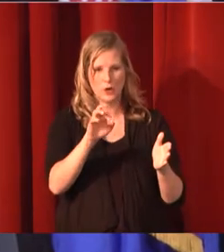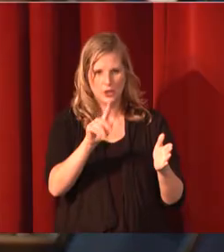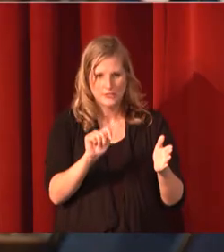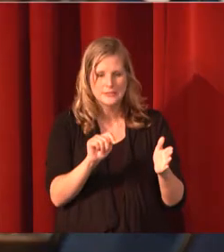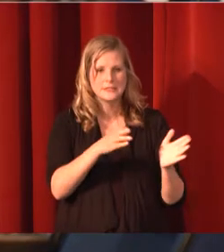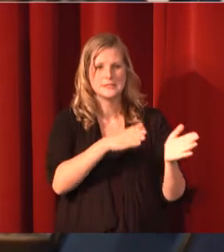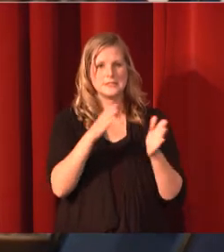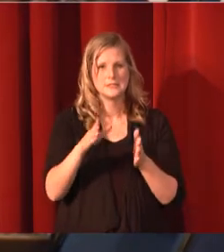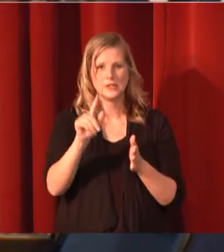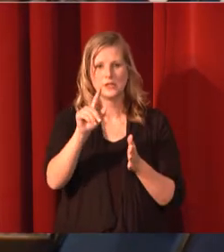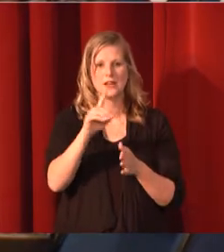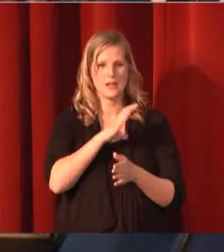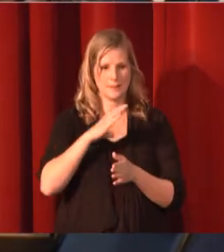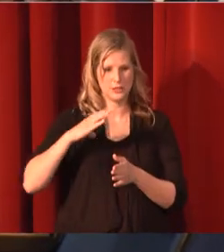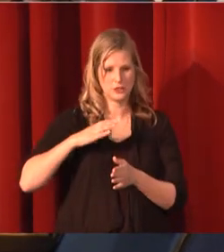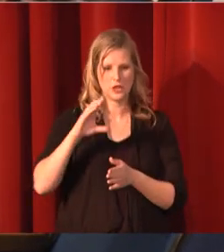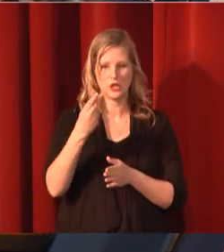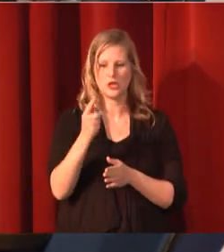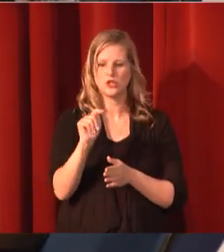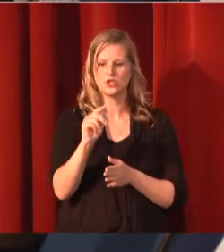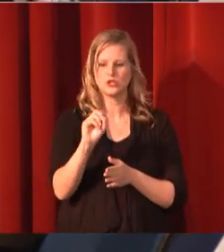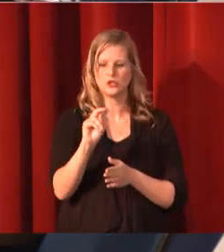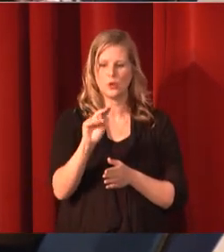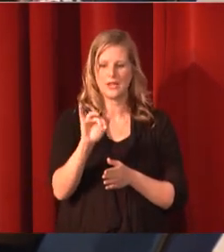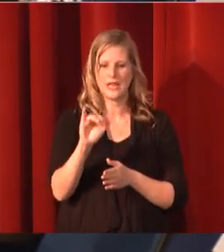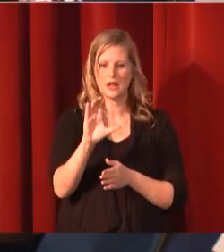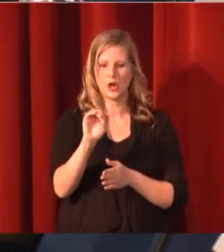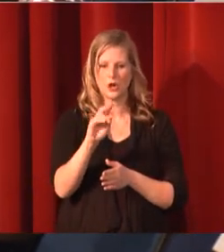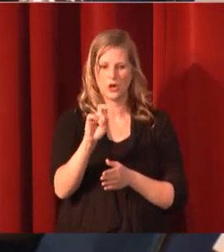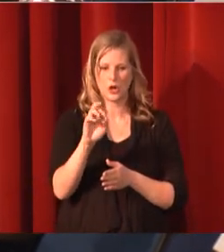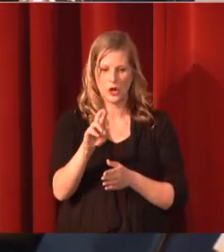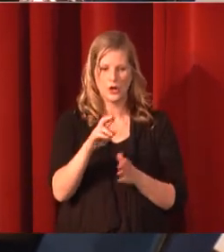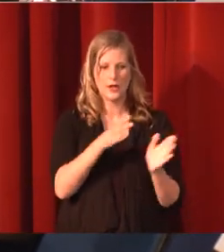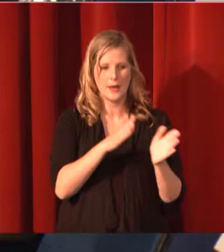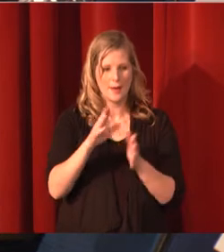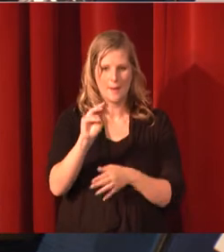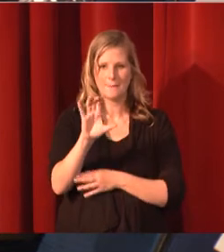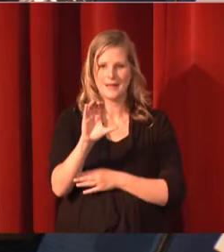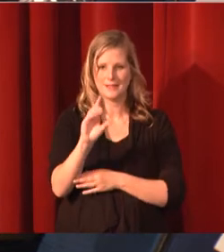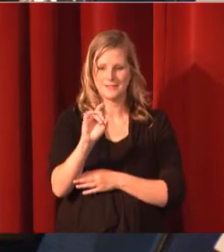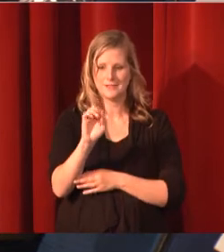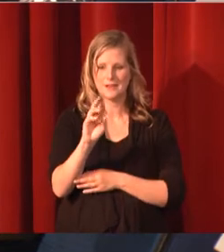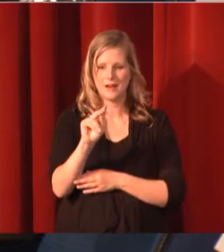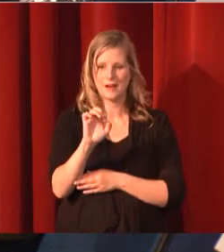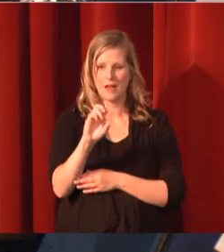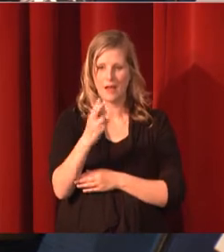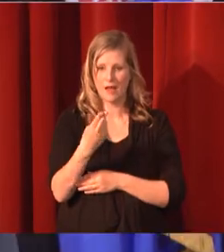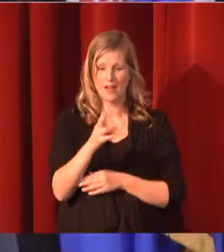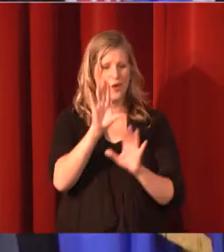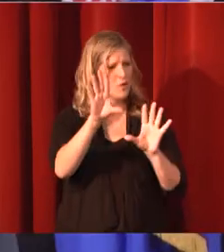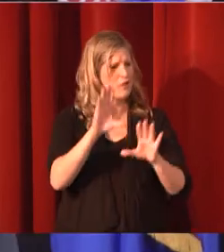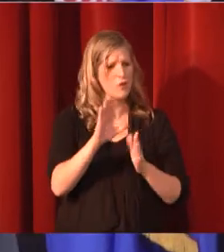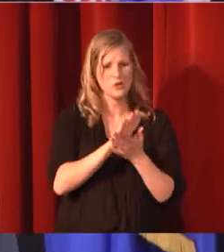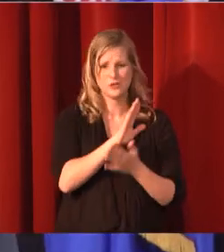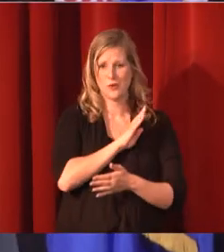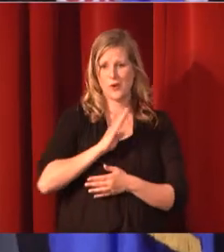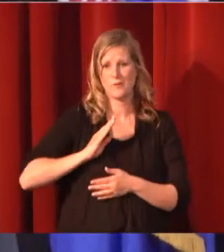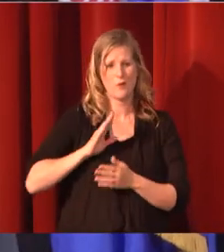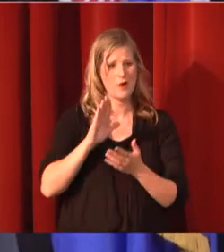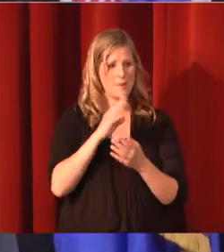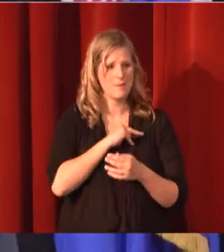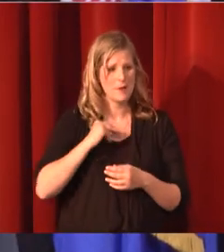well as county commissioners Tony Carter Commissioner Jim McDonough our wonderful school board members John Broderick